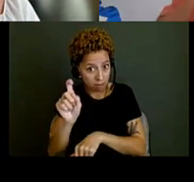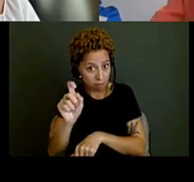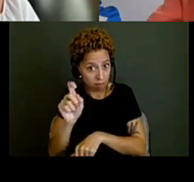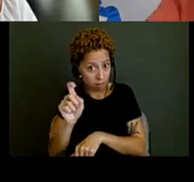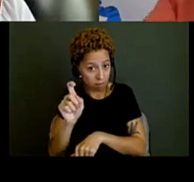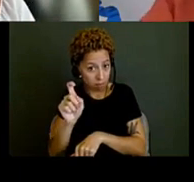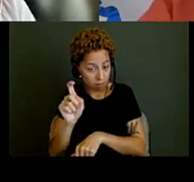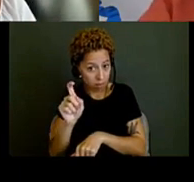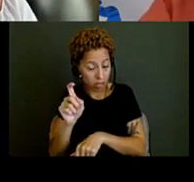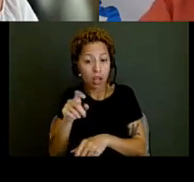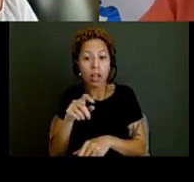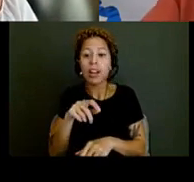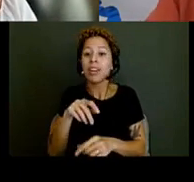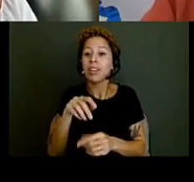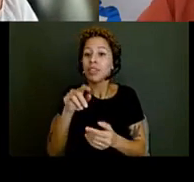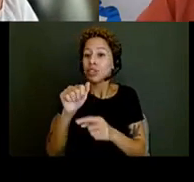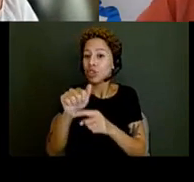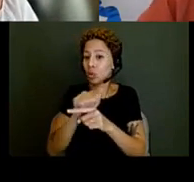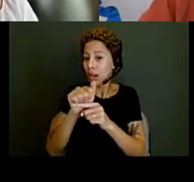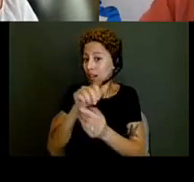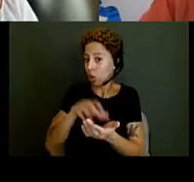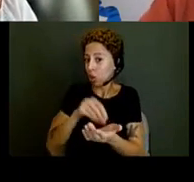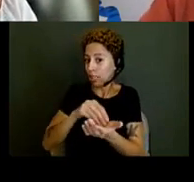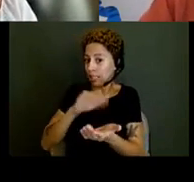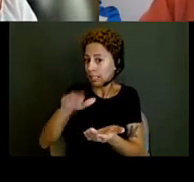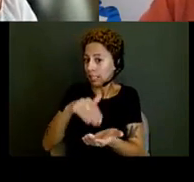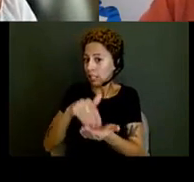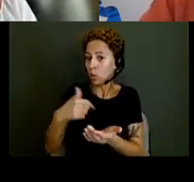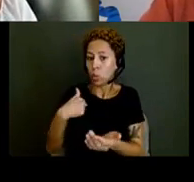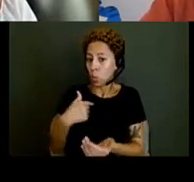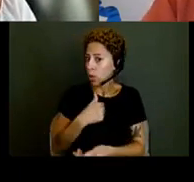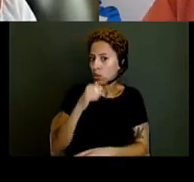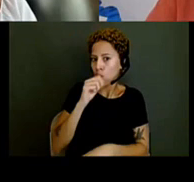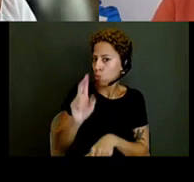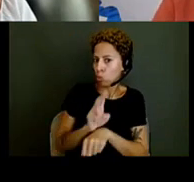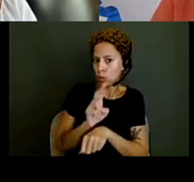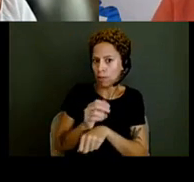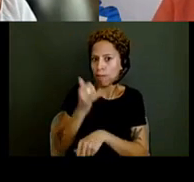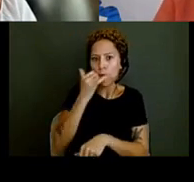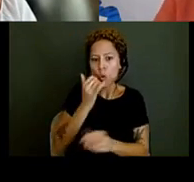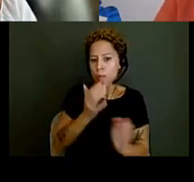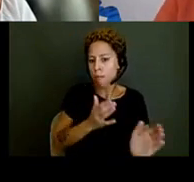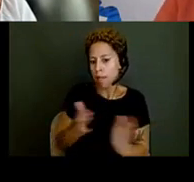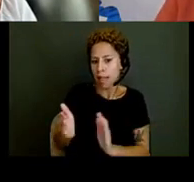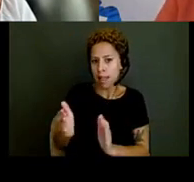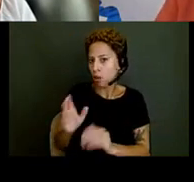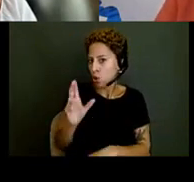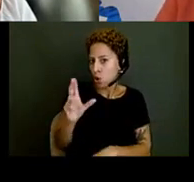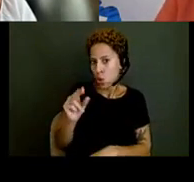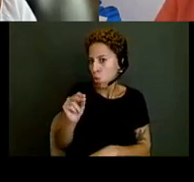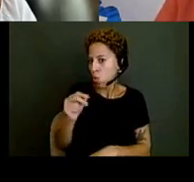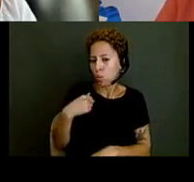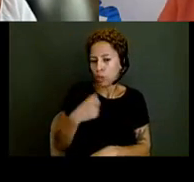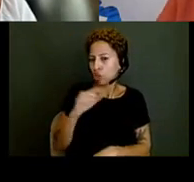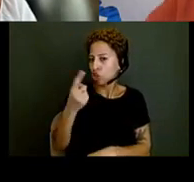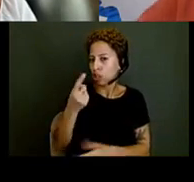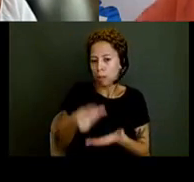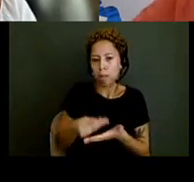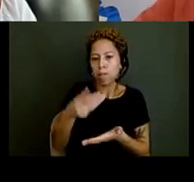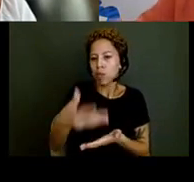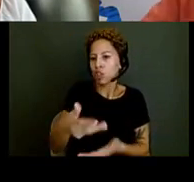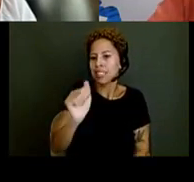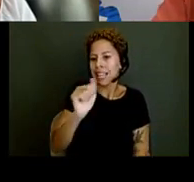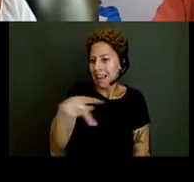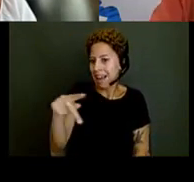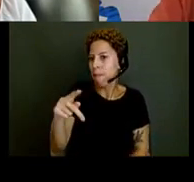The Training and Learning Center isn't using a phone plan. Obviously, we purchased the app from Paul. I think